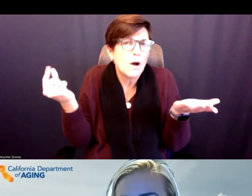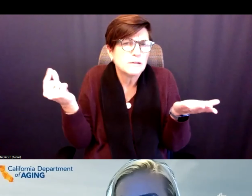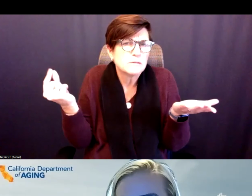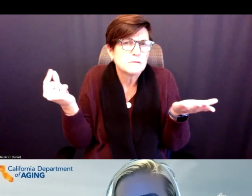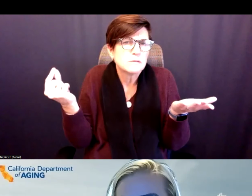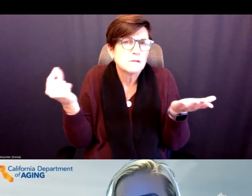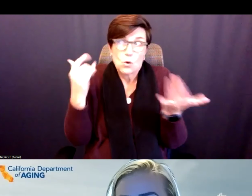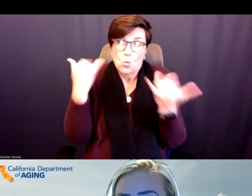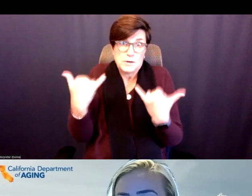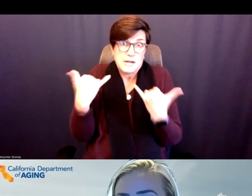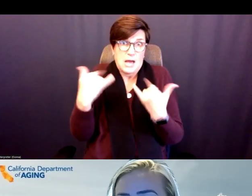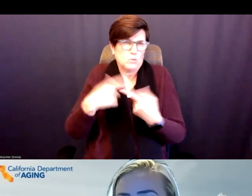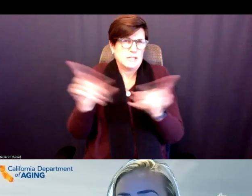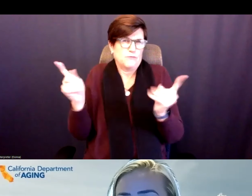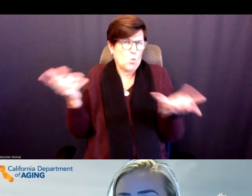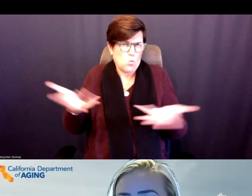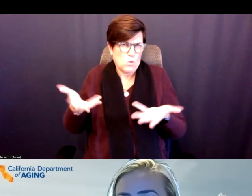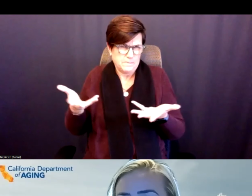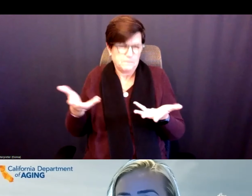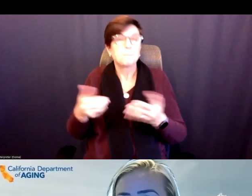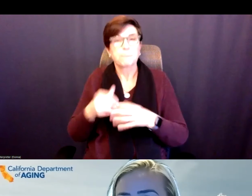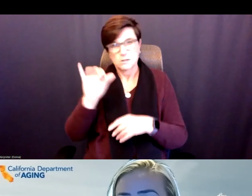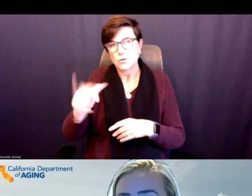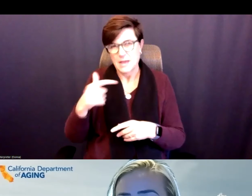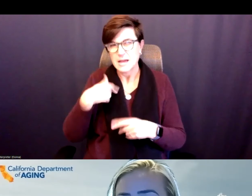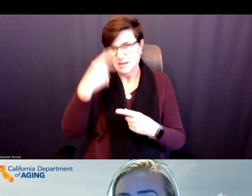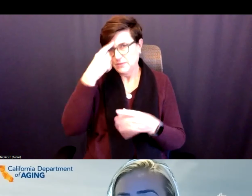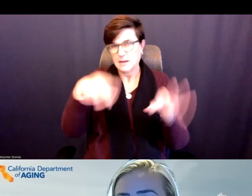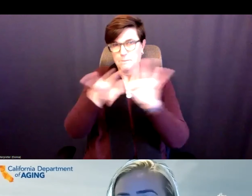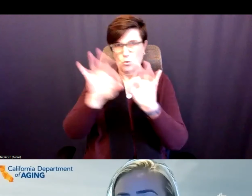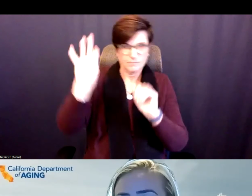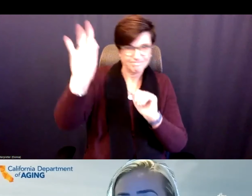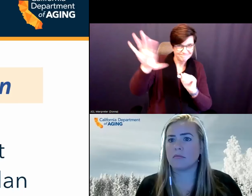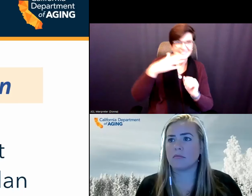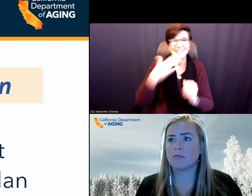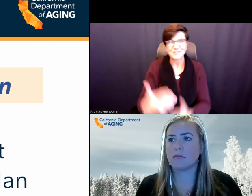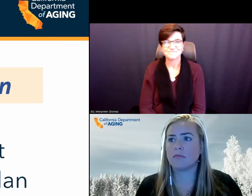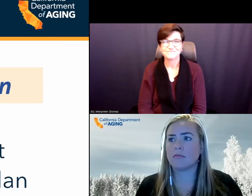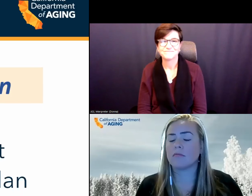now is different. So we give some thought to that as well. Thank you so much.